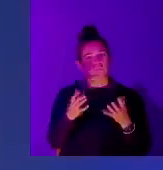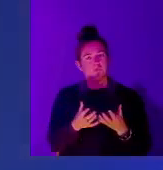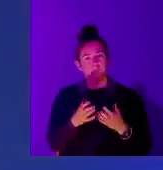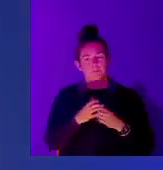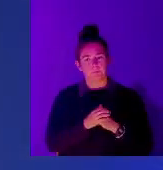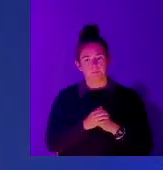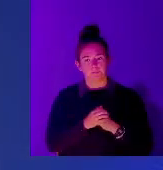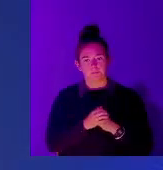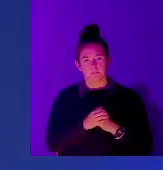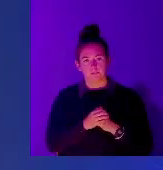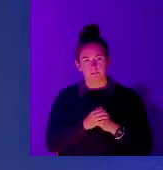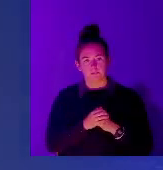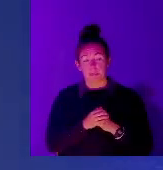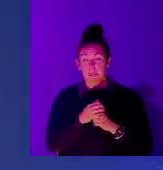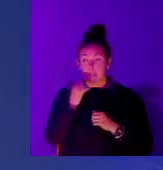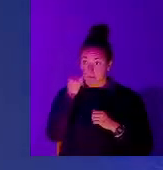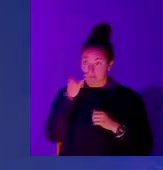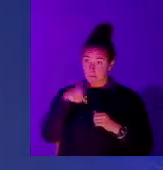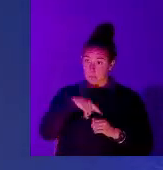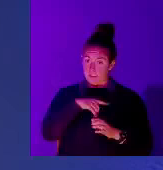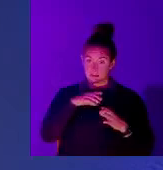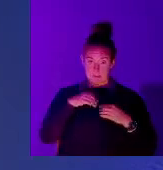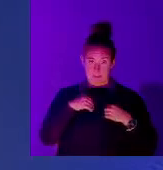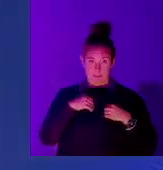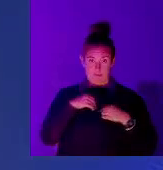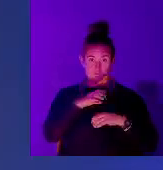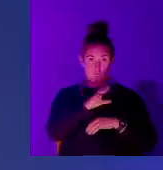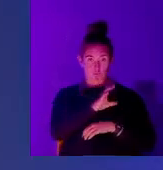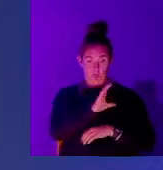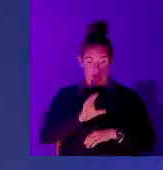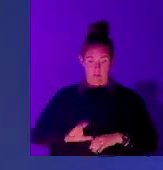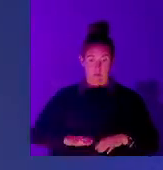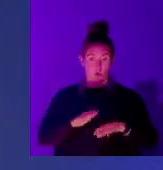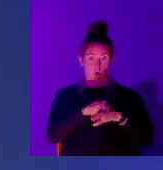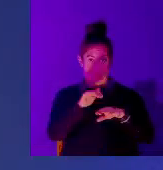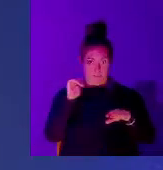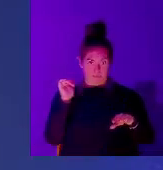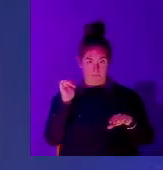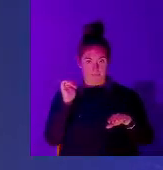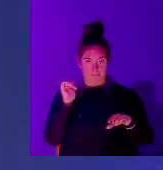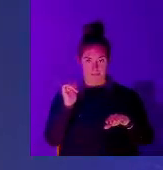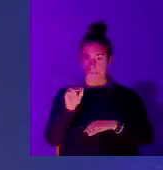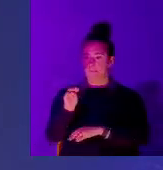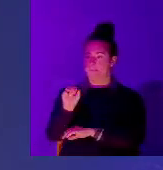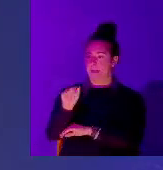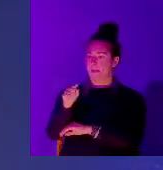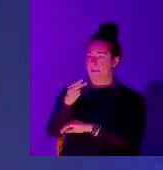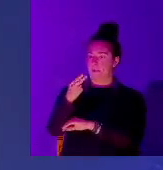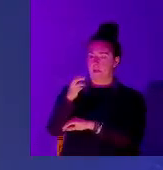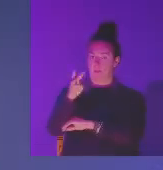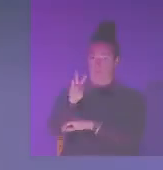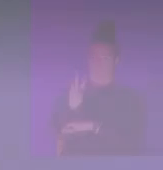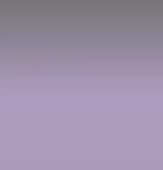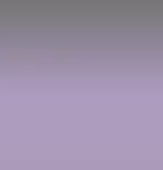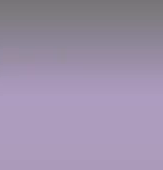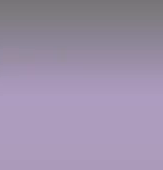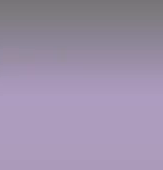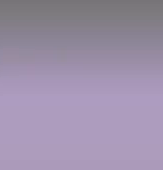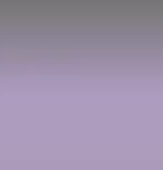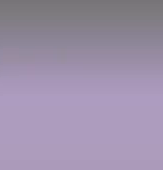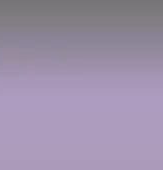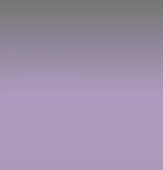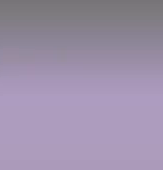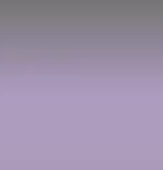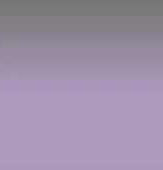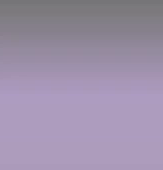If we accept Christ's call in Matthew 28, the Great Commission,